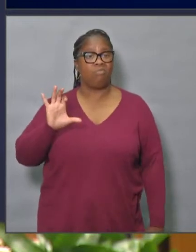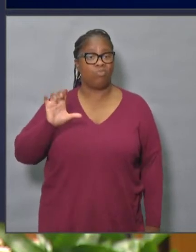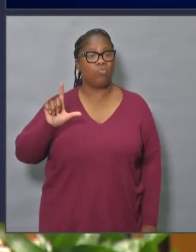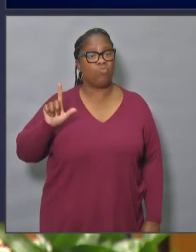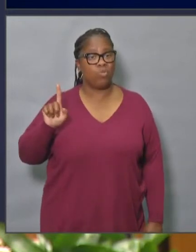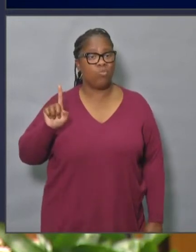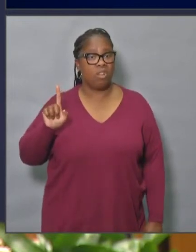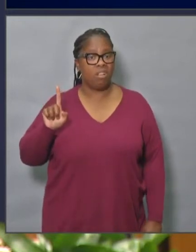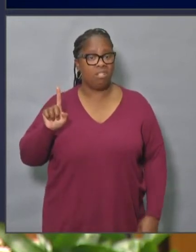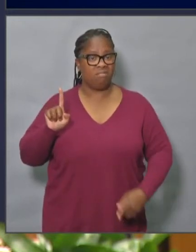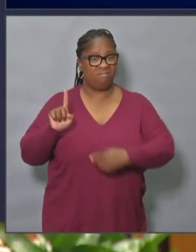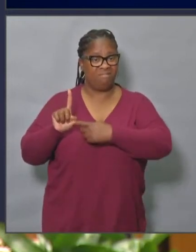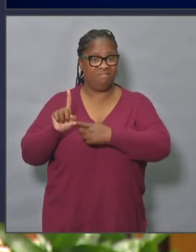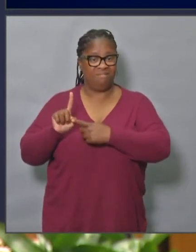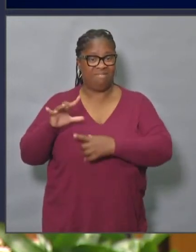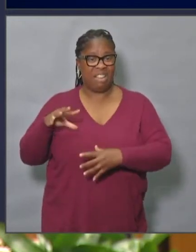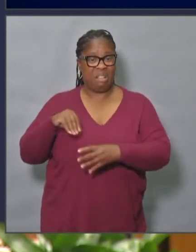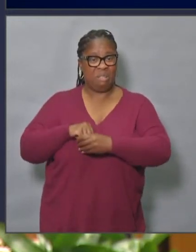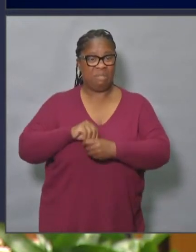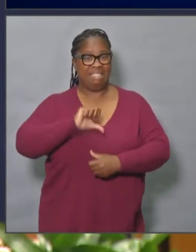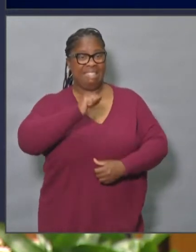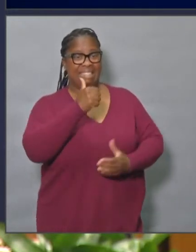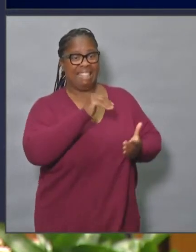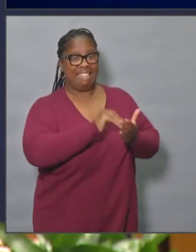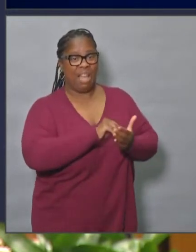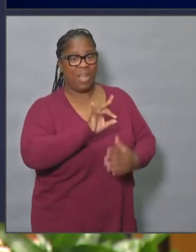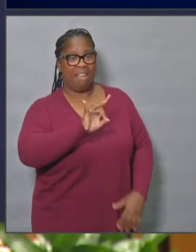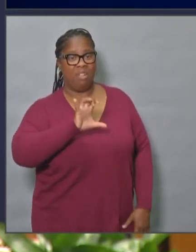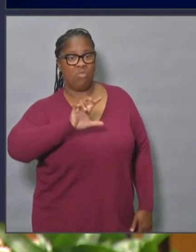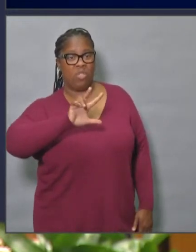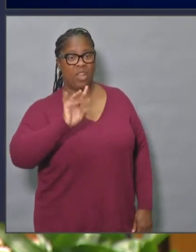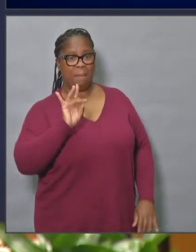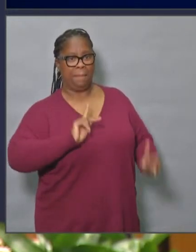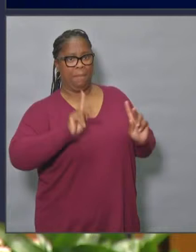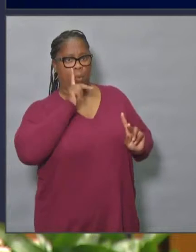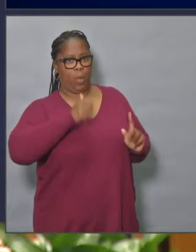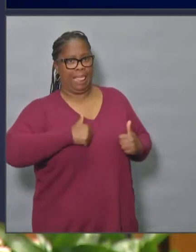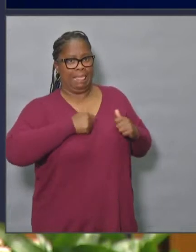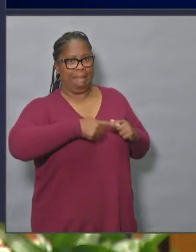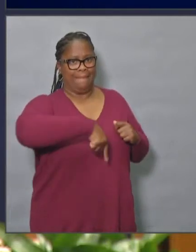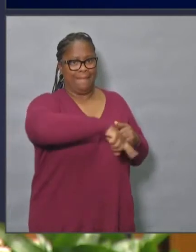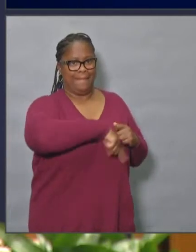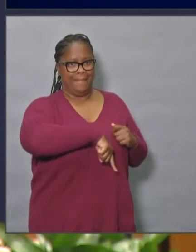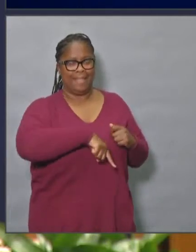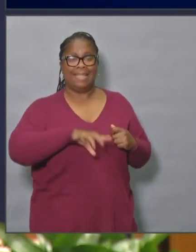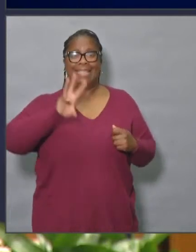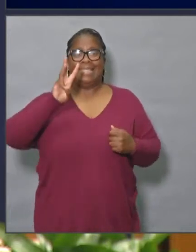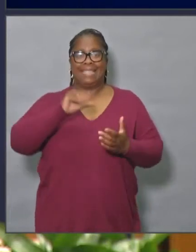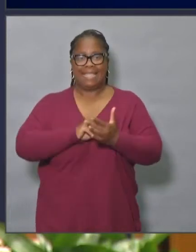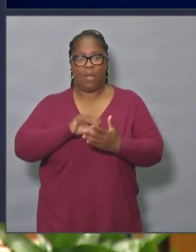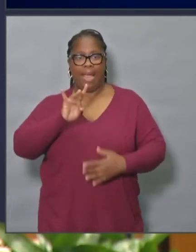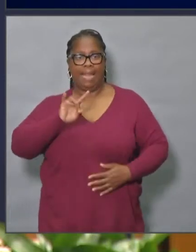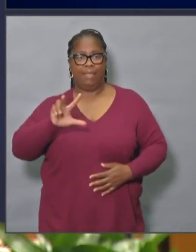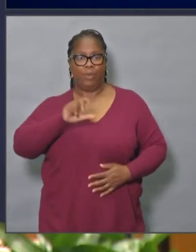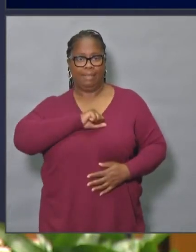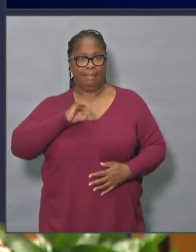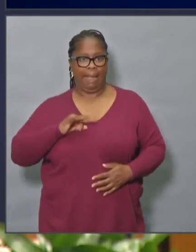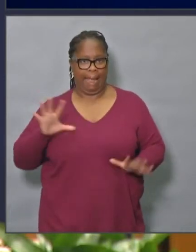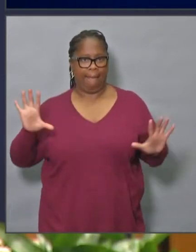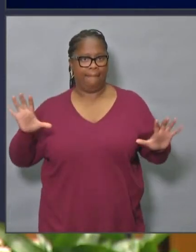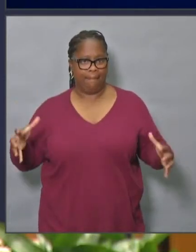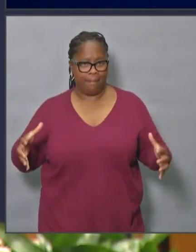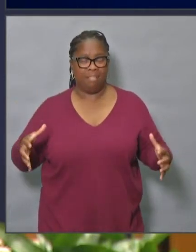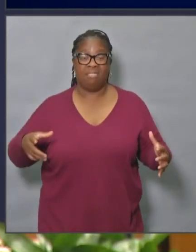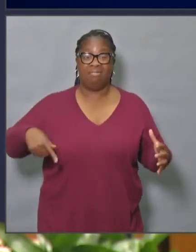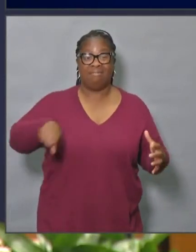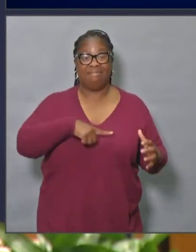16,921. This includes 10,838 residents and 6,083 staff. This does